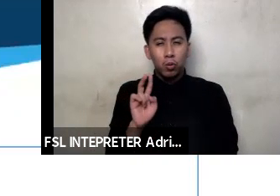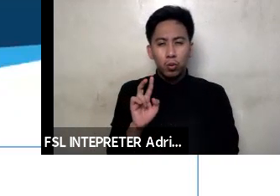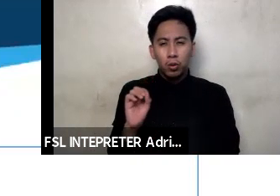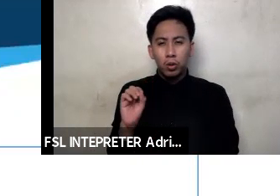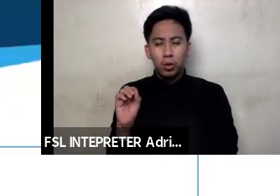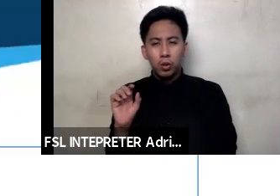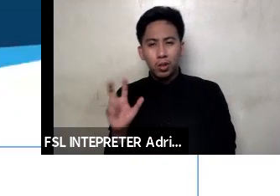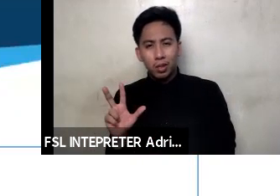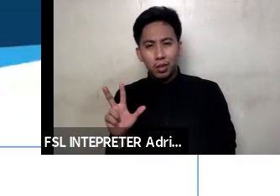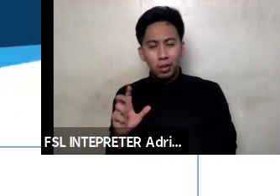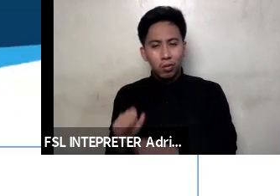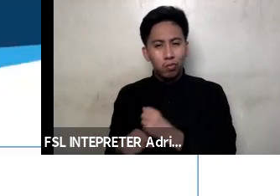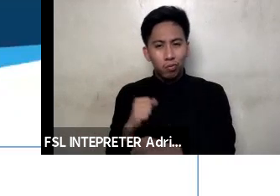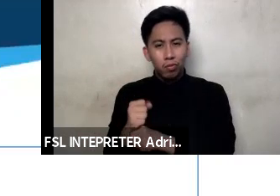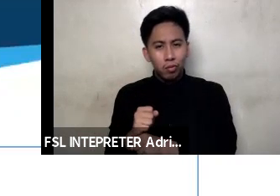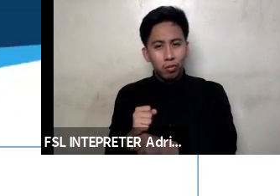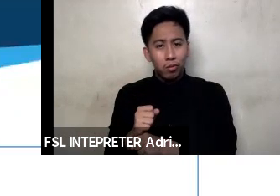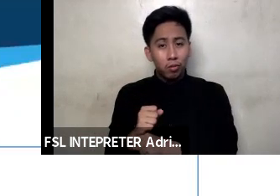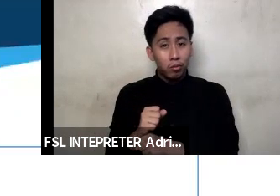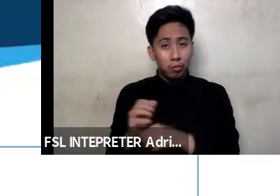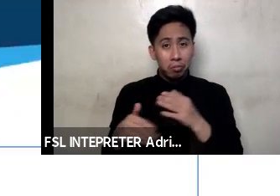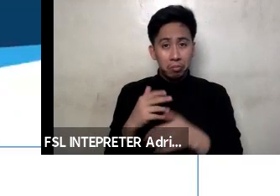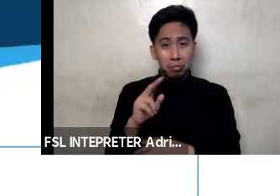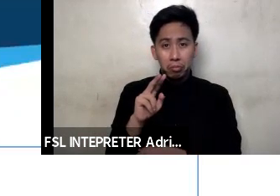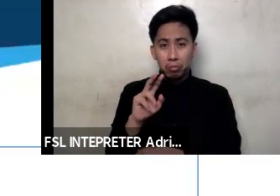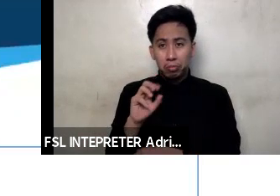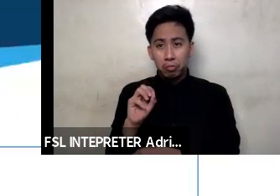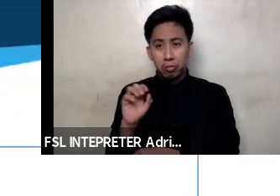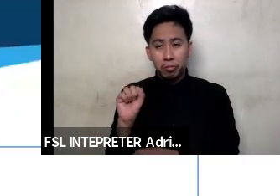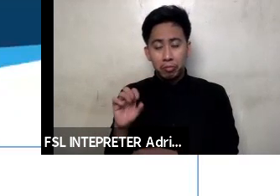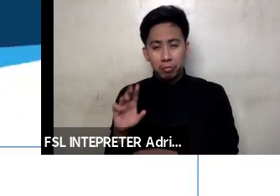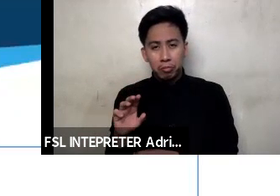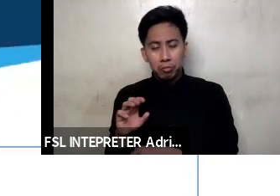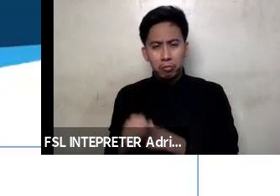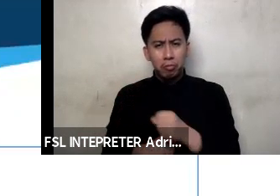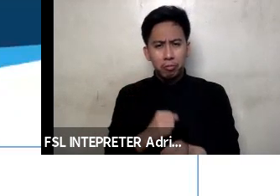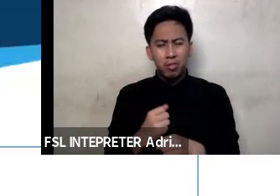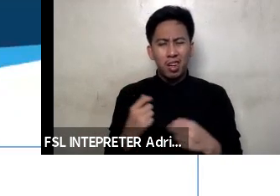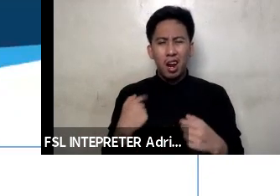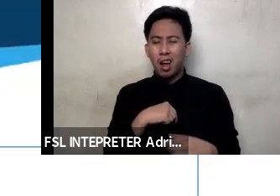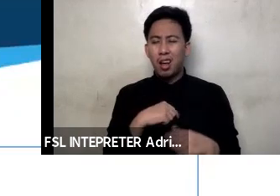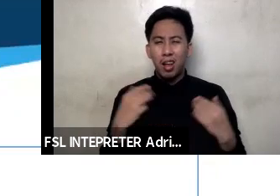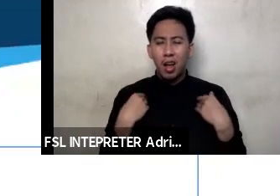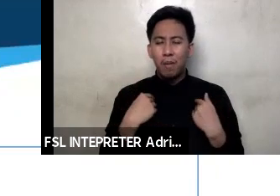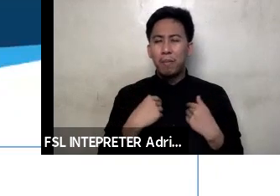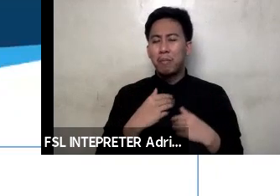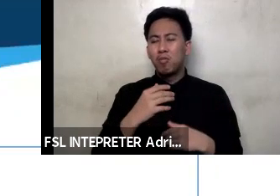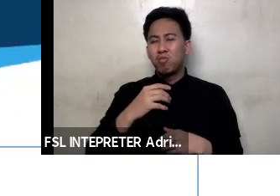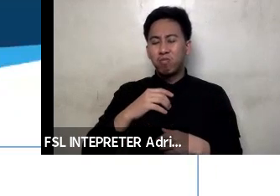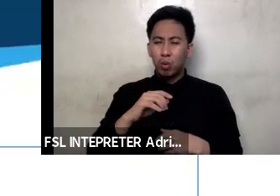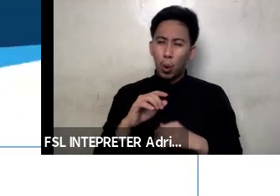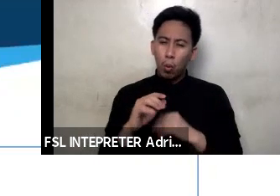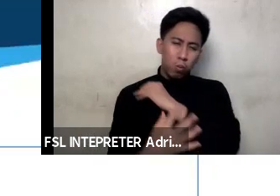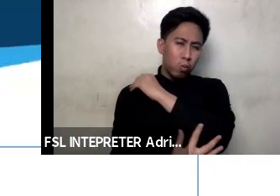2003. In year 2015, we ranked it as the poorest in the country with a